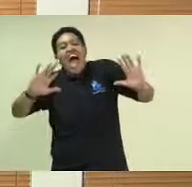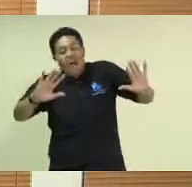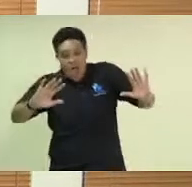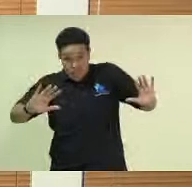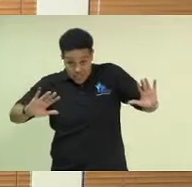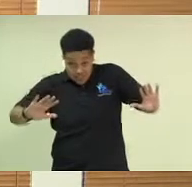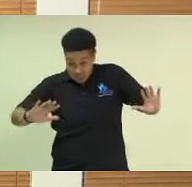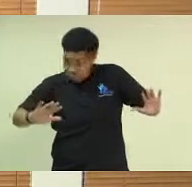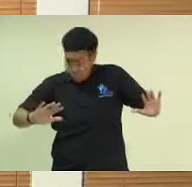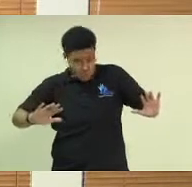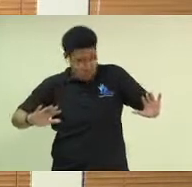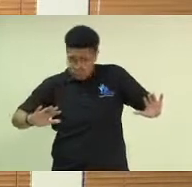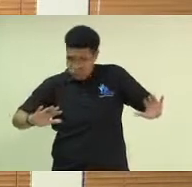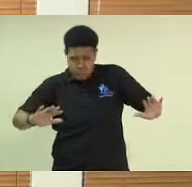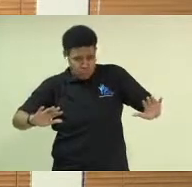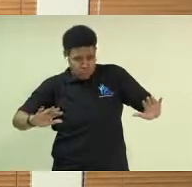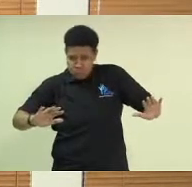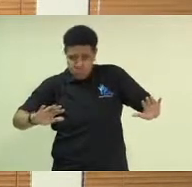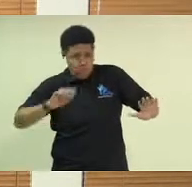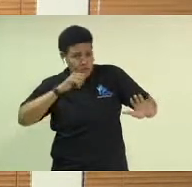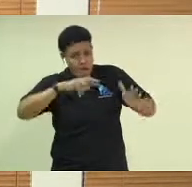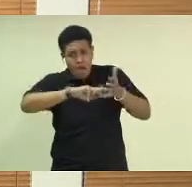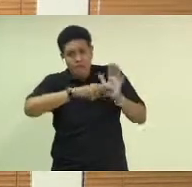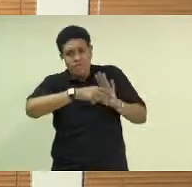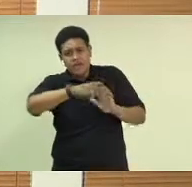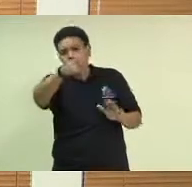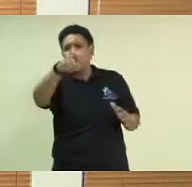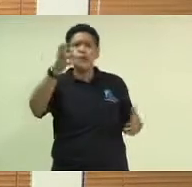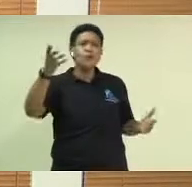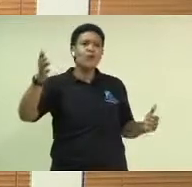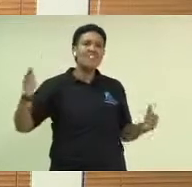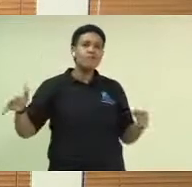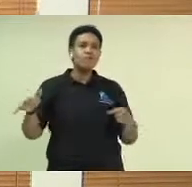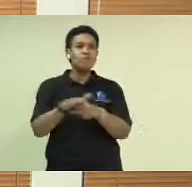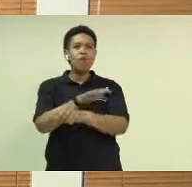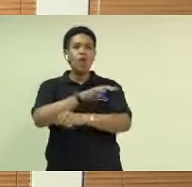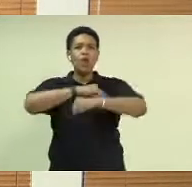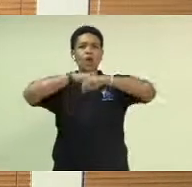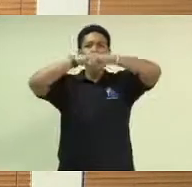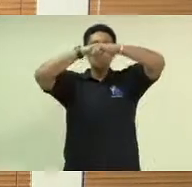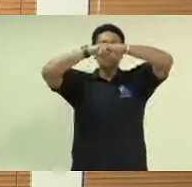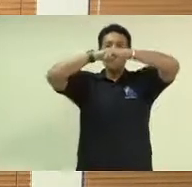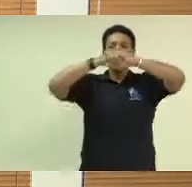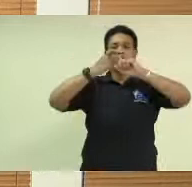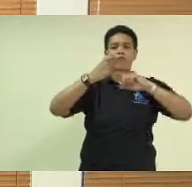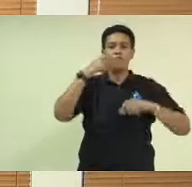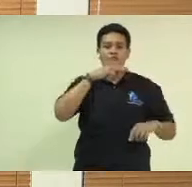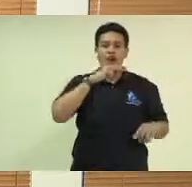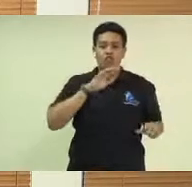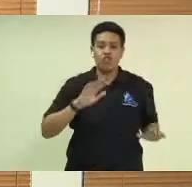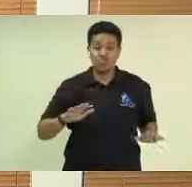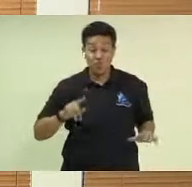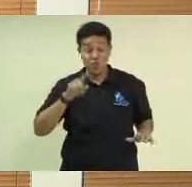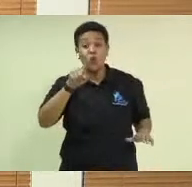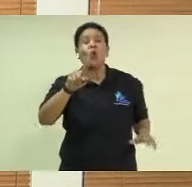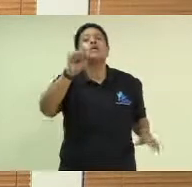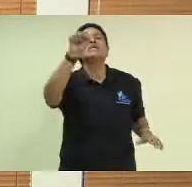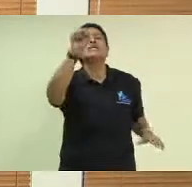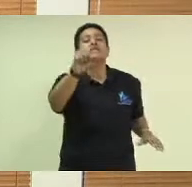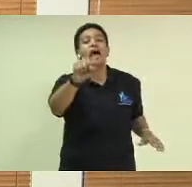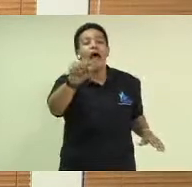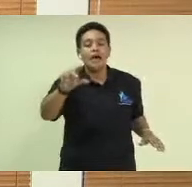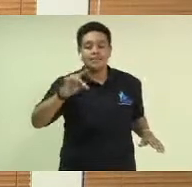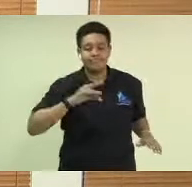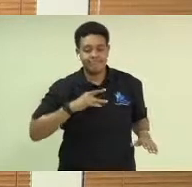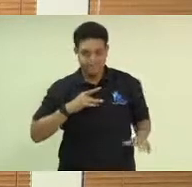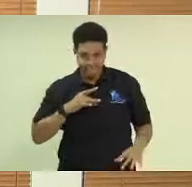does not mean that you are totally protected from the virus. You can